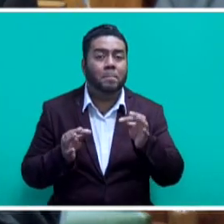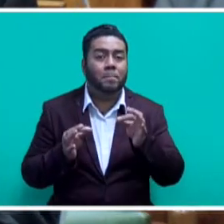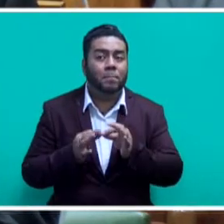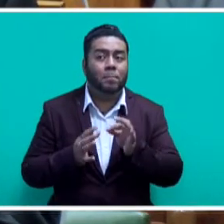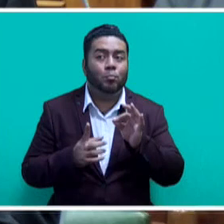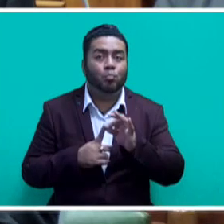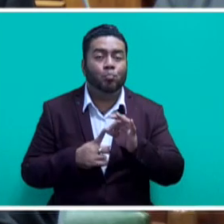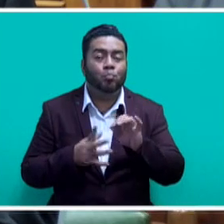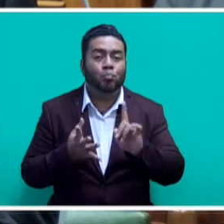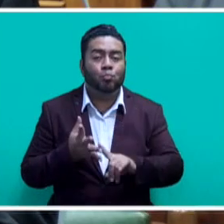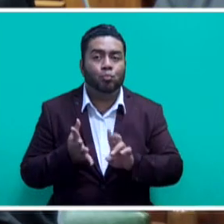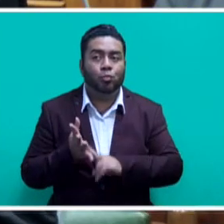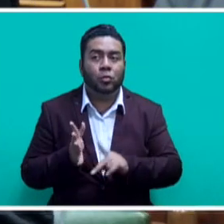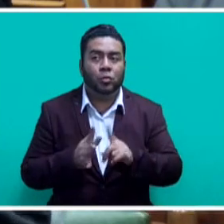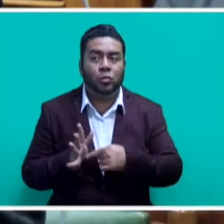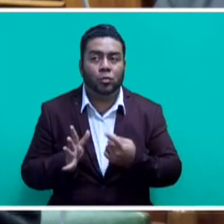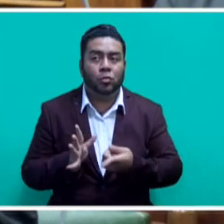FSC some 20 years ago.